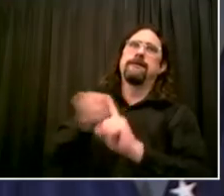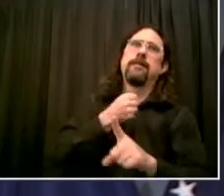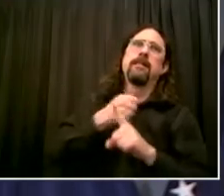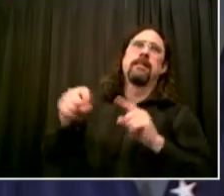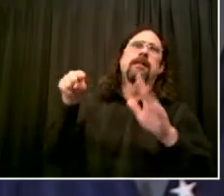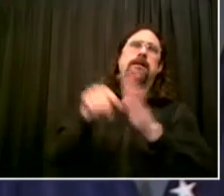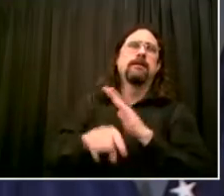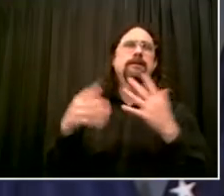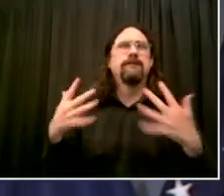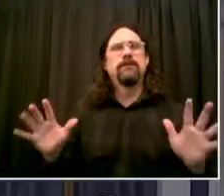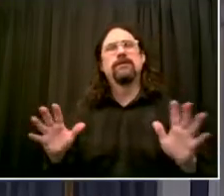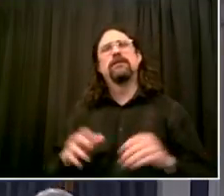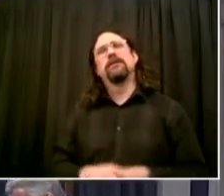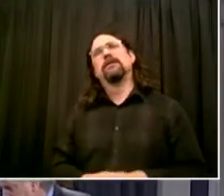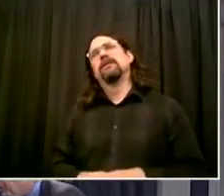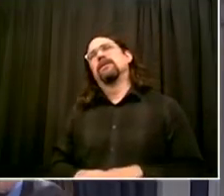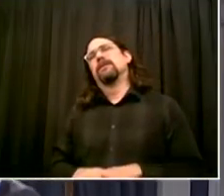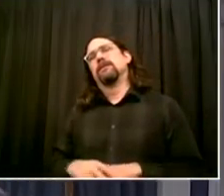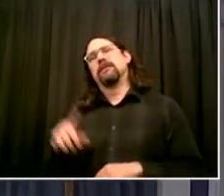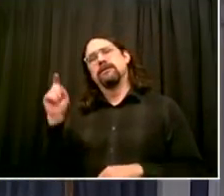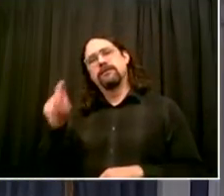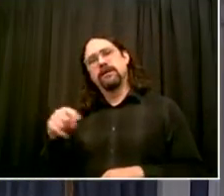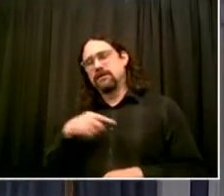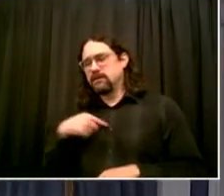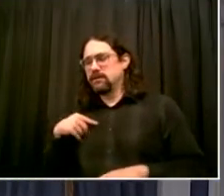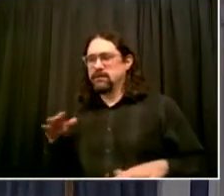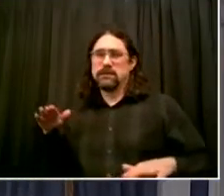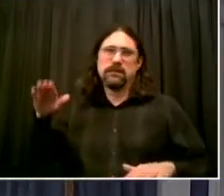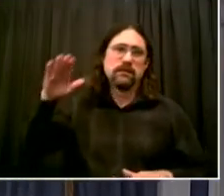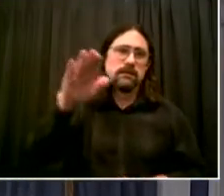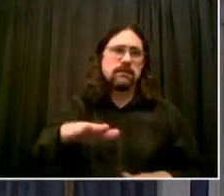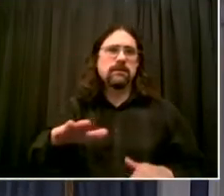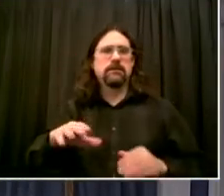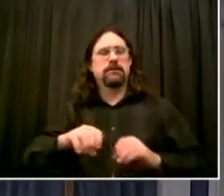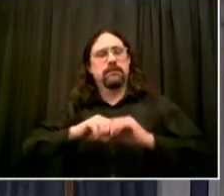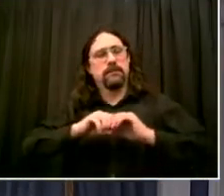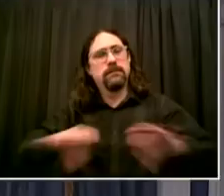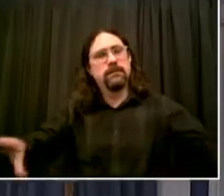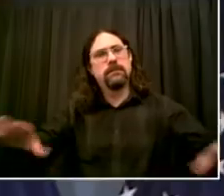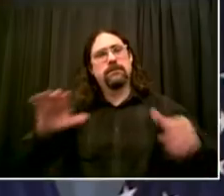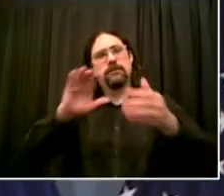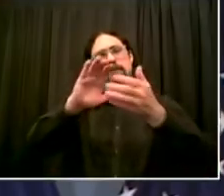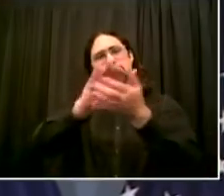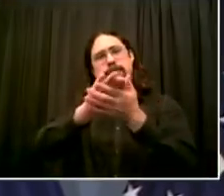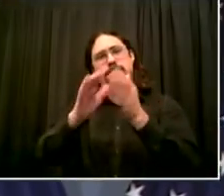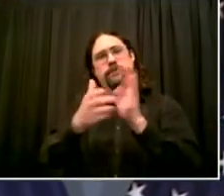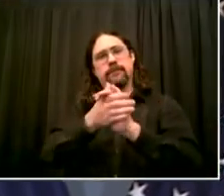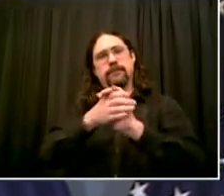peace. Thank you. Beautiful. Thank you so much, Erica.